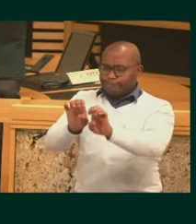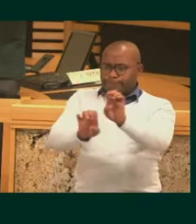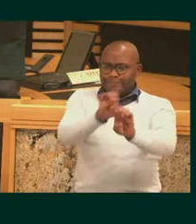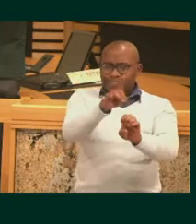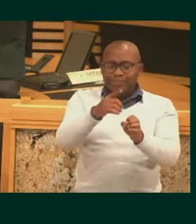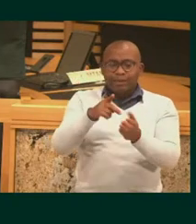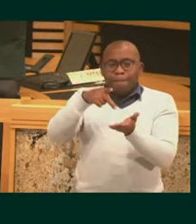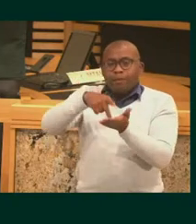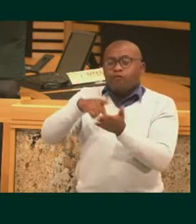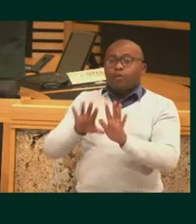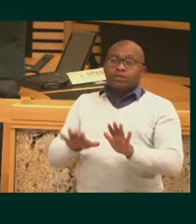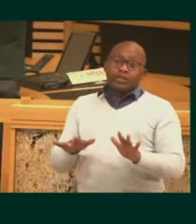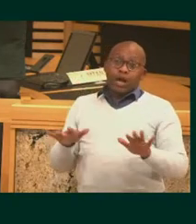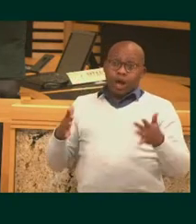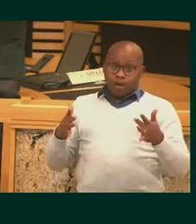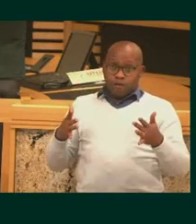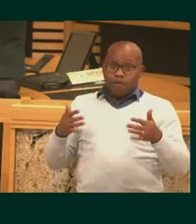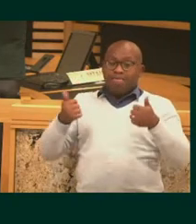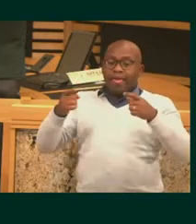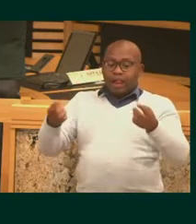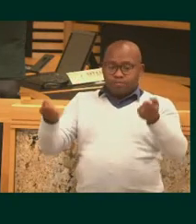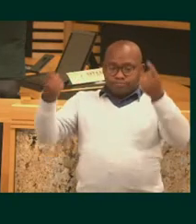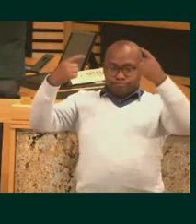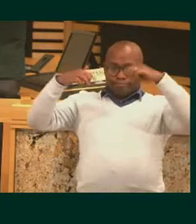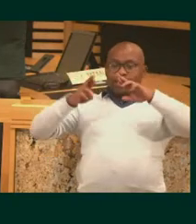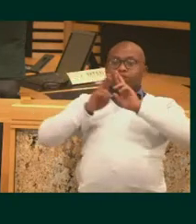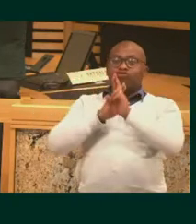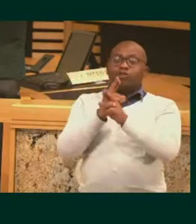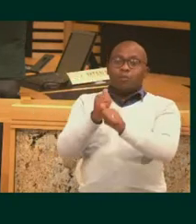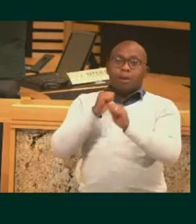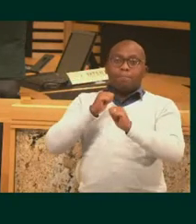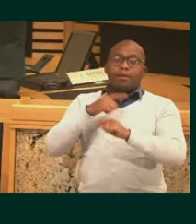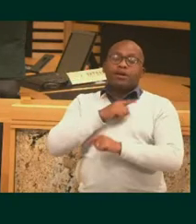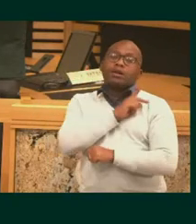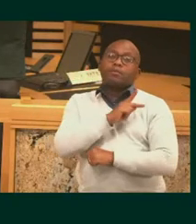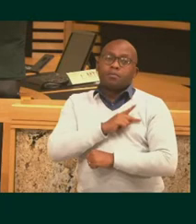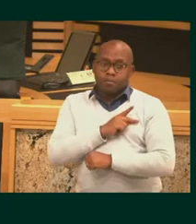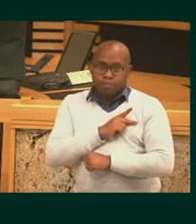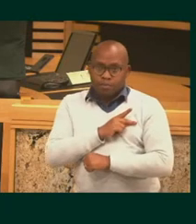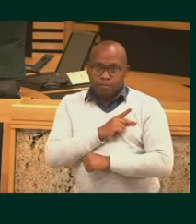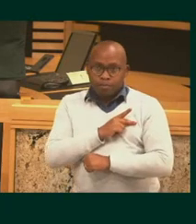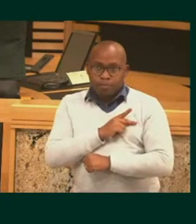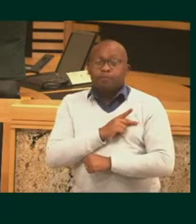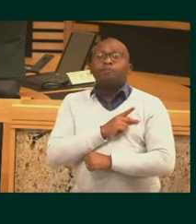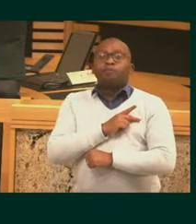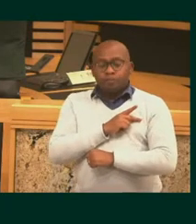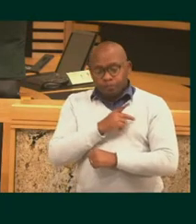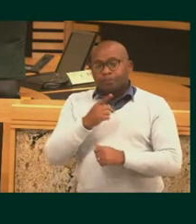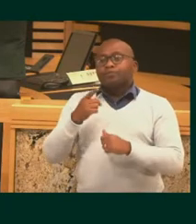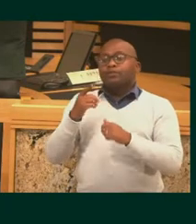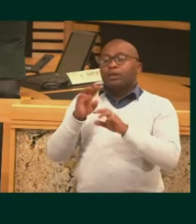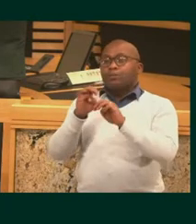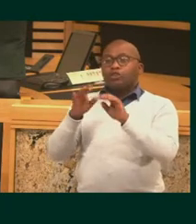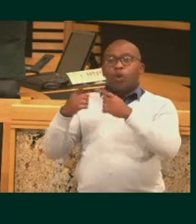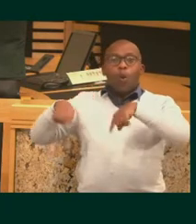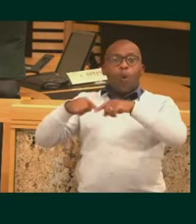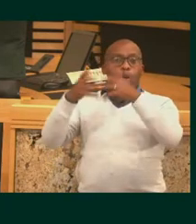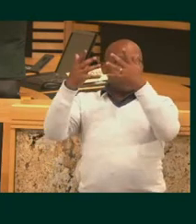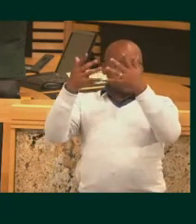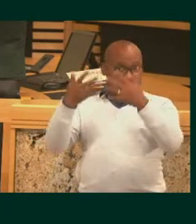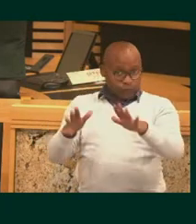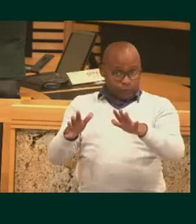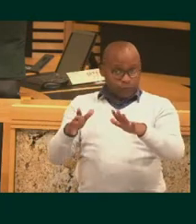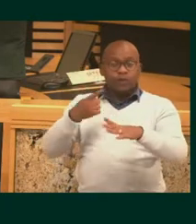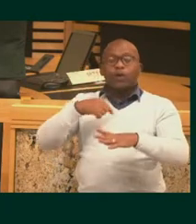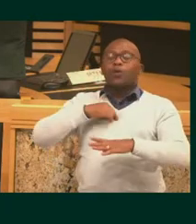quarter after the financial Year all number four all H performances have been satisfactory as by the performance assessments